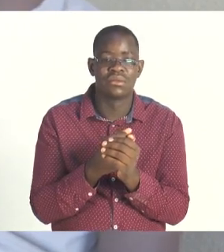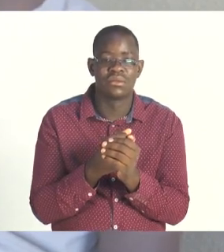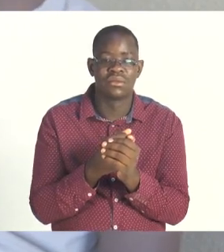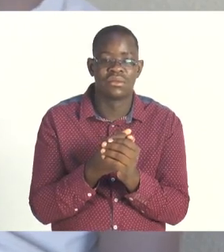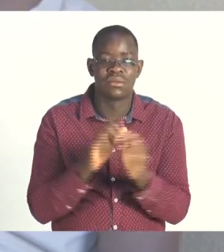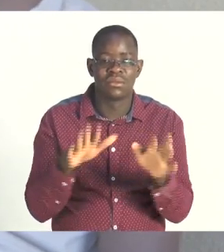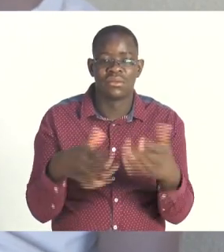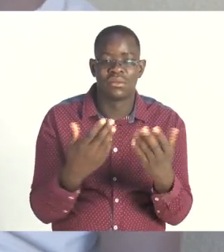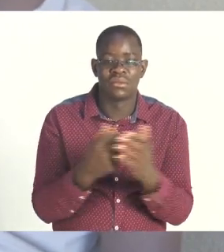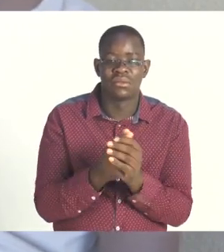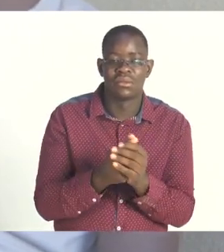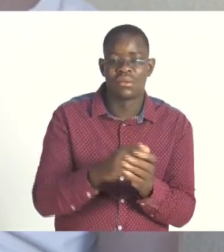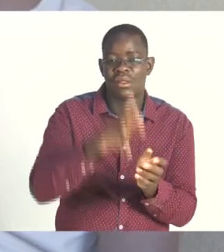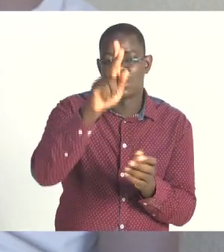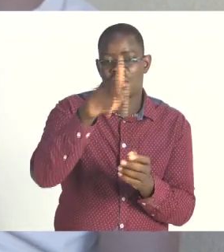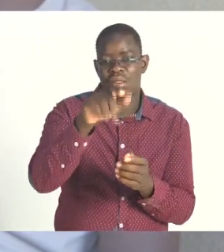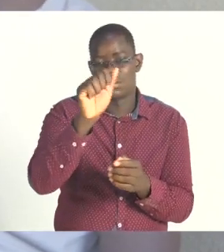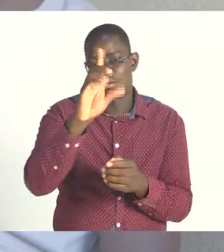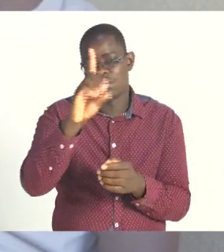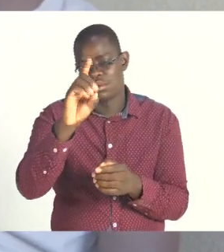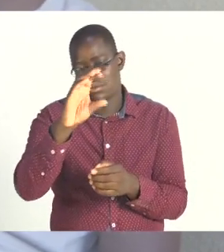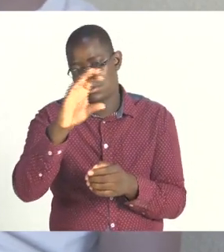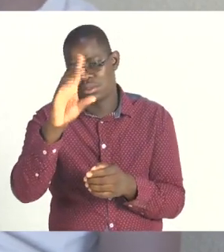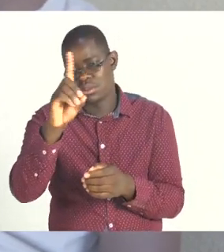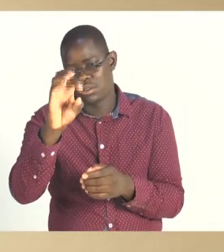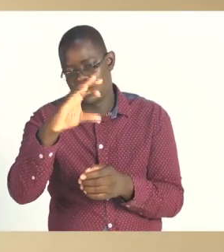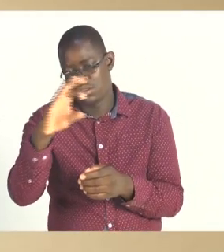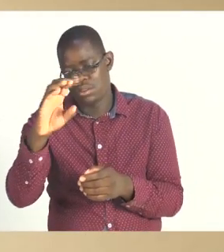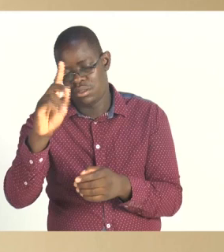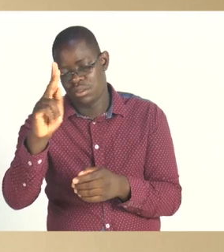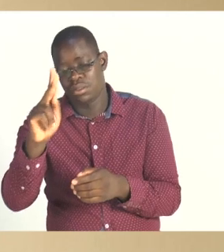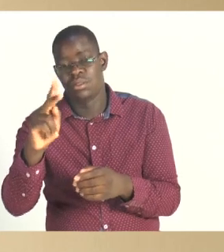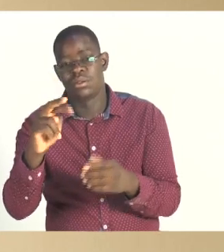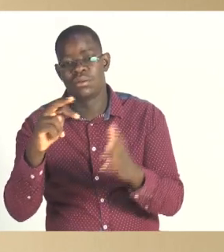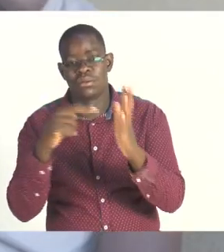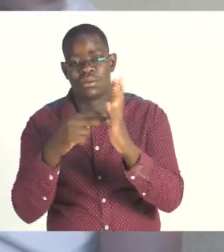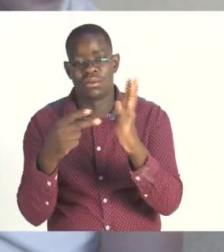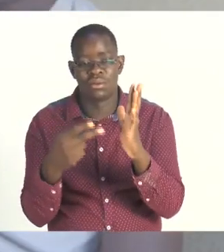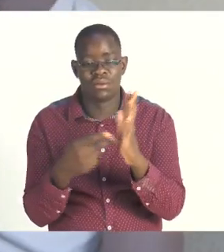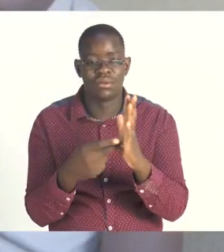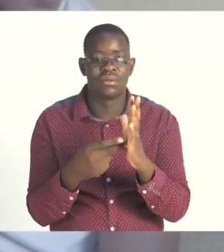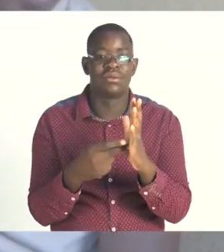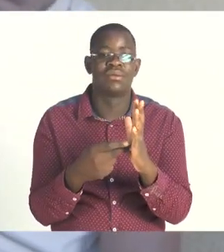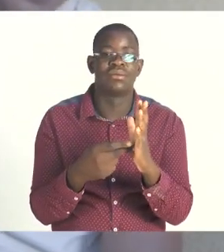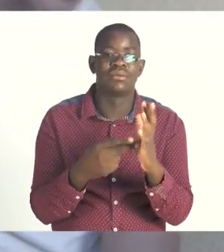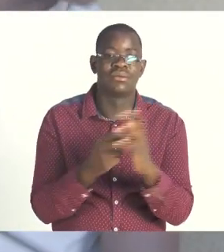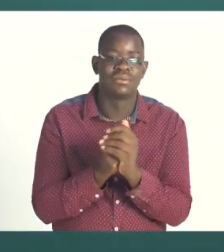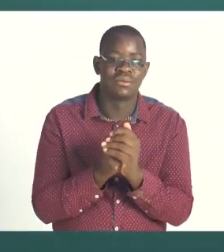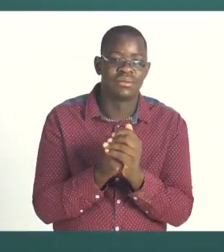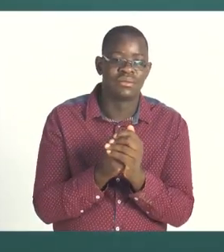how about you tell me about paddock grazing before I get the wrong ideas as well? Sir, yes, sir.